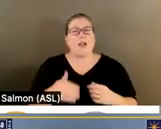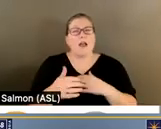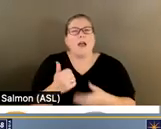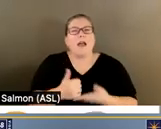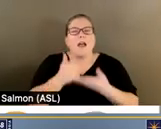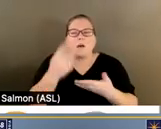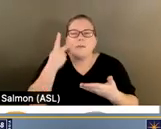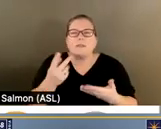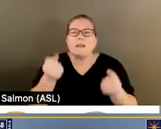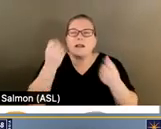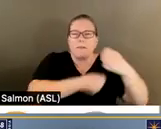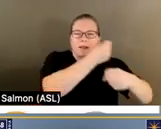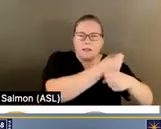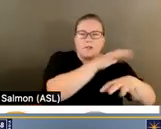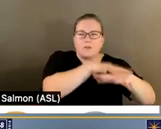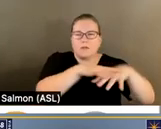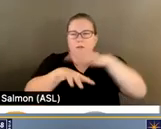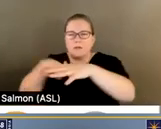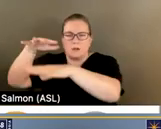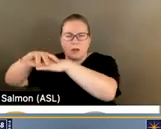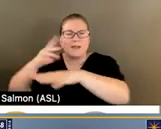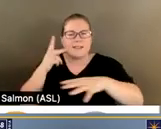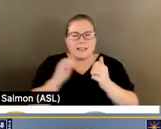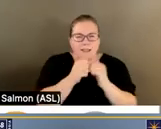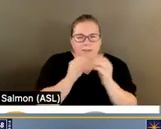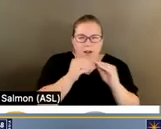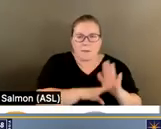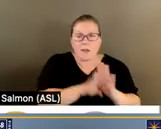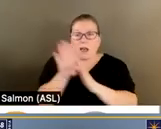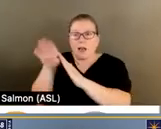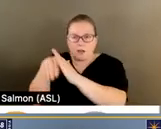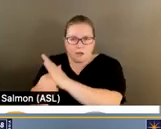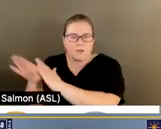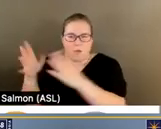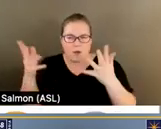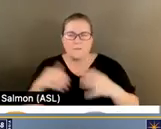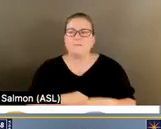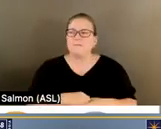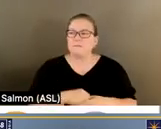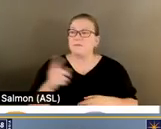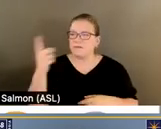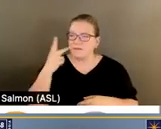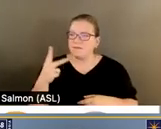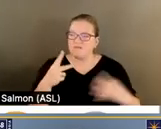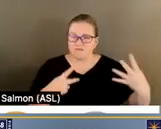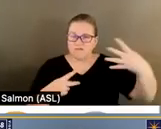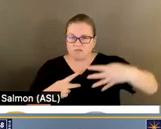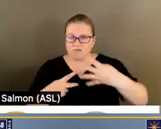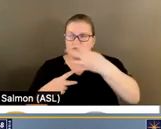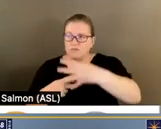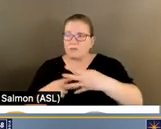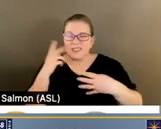growth over time. So as you can see, we've experienced some pretty significant growth since